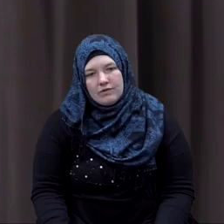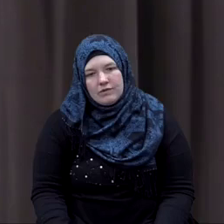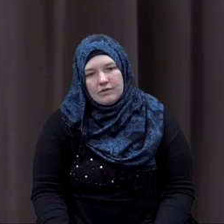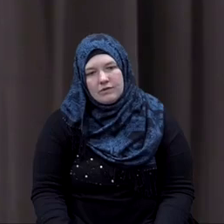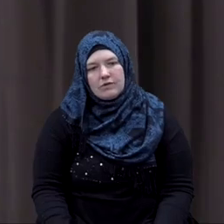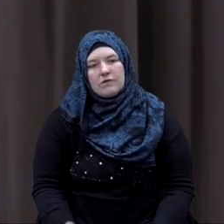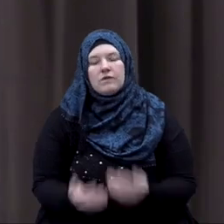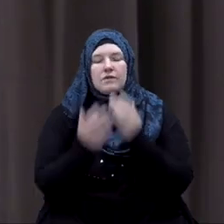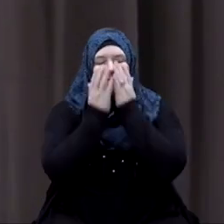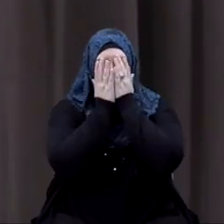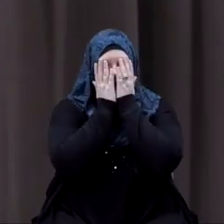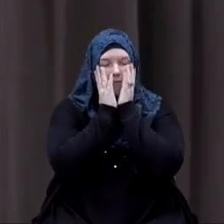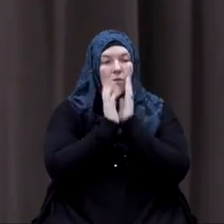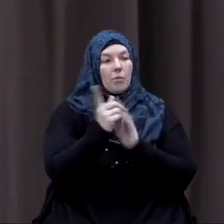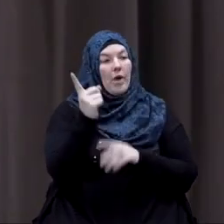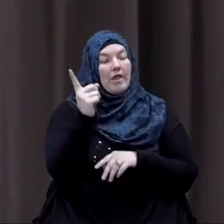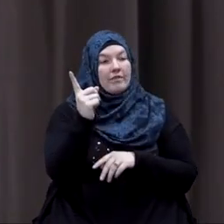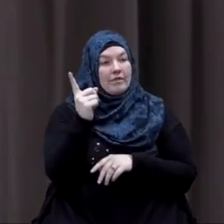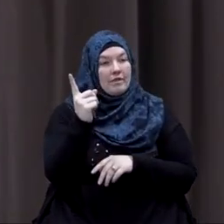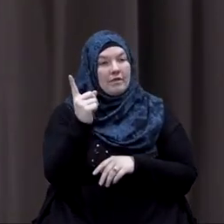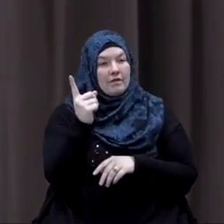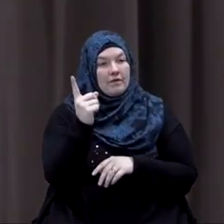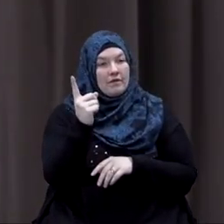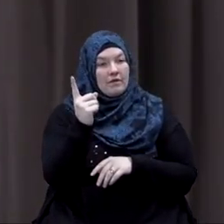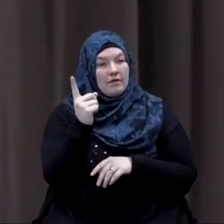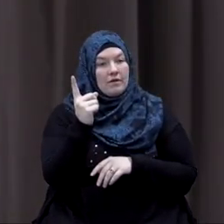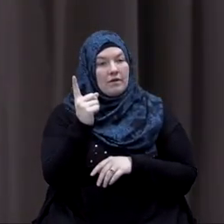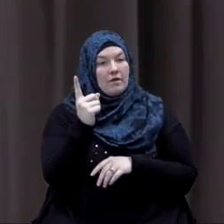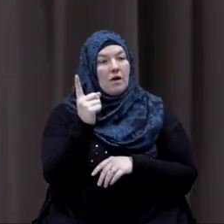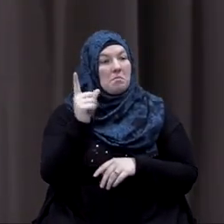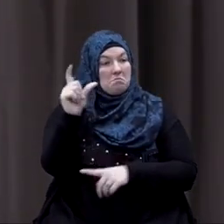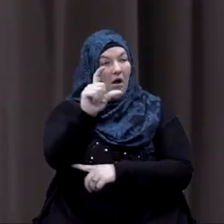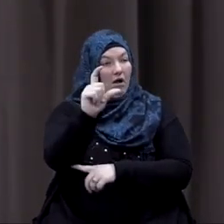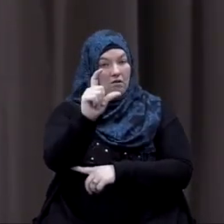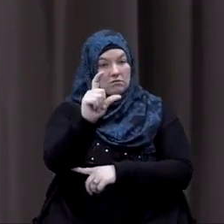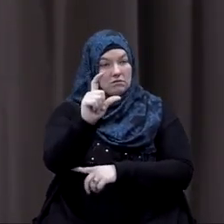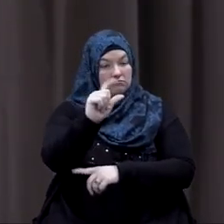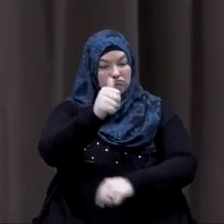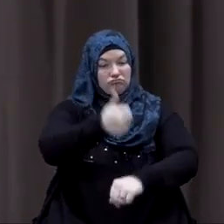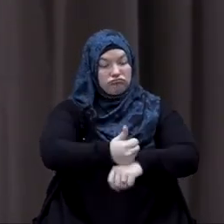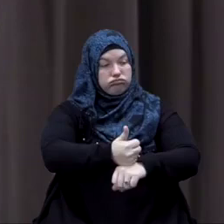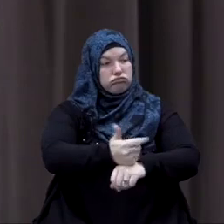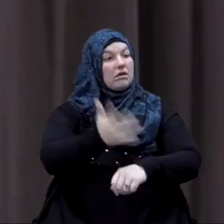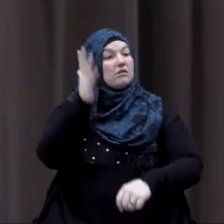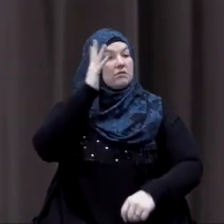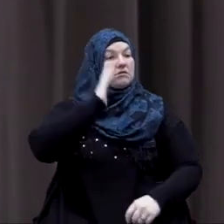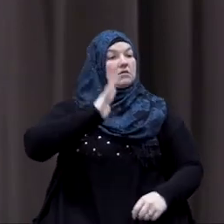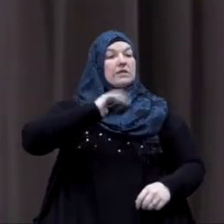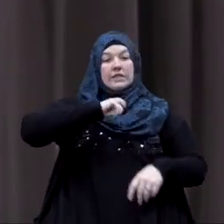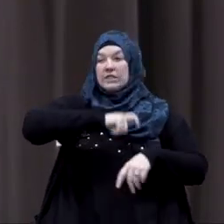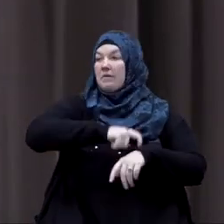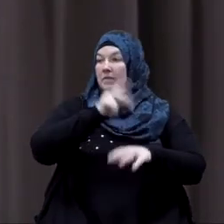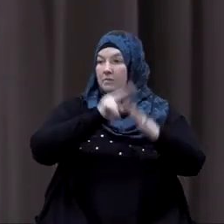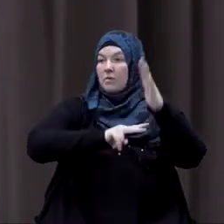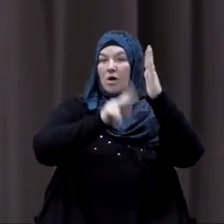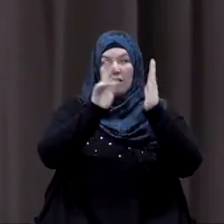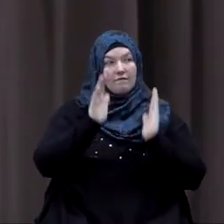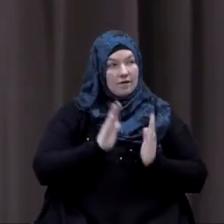One of the functions that the mosque used to do at the time of the Prophet